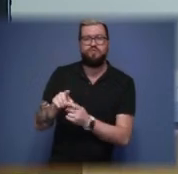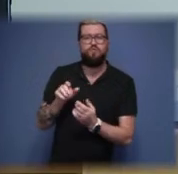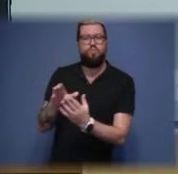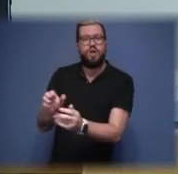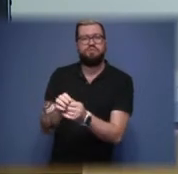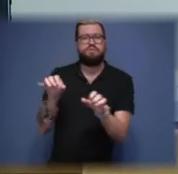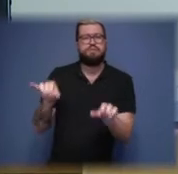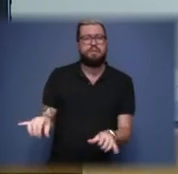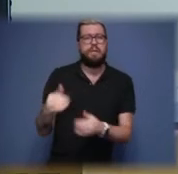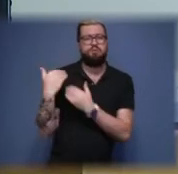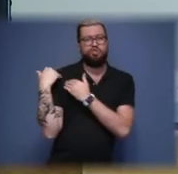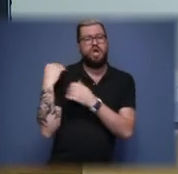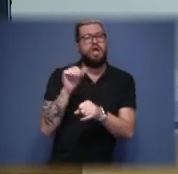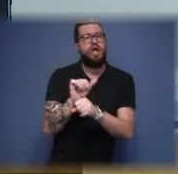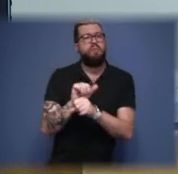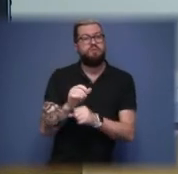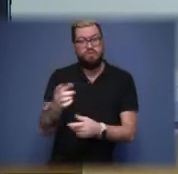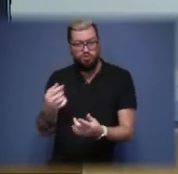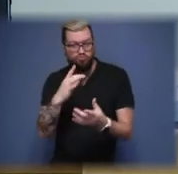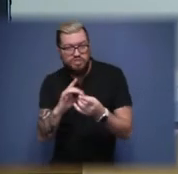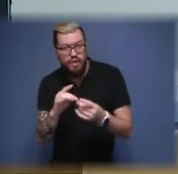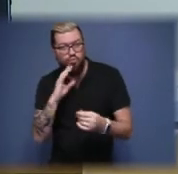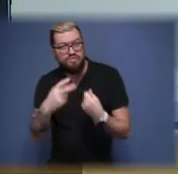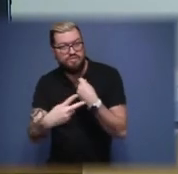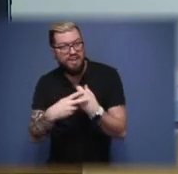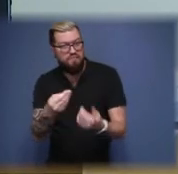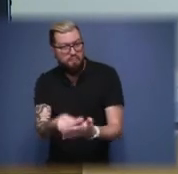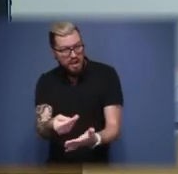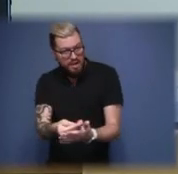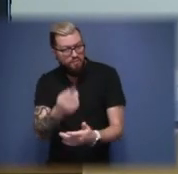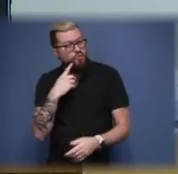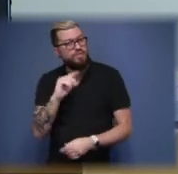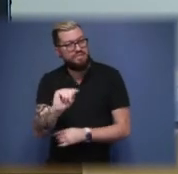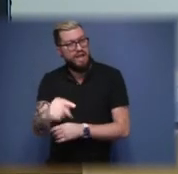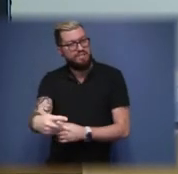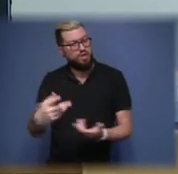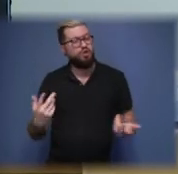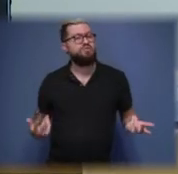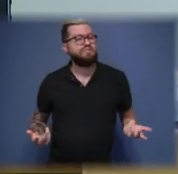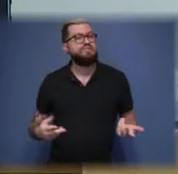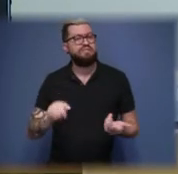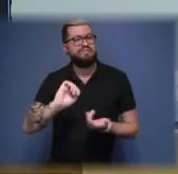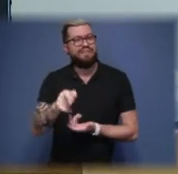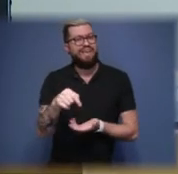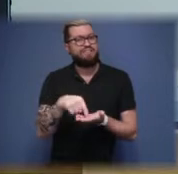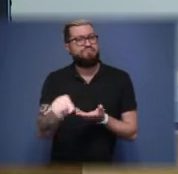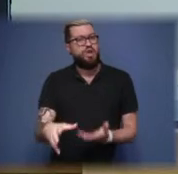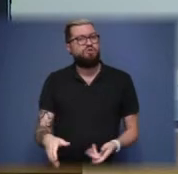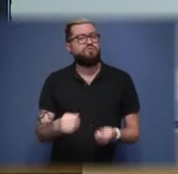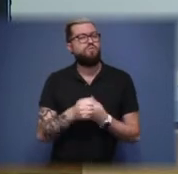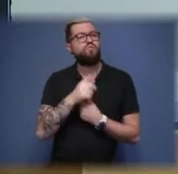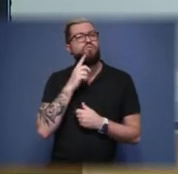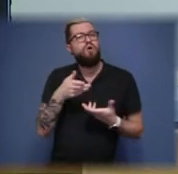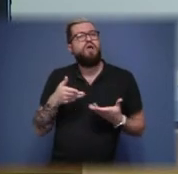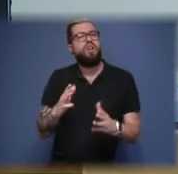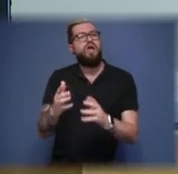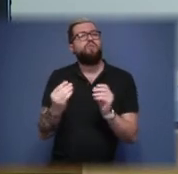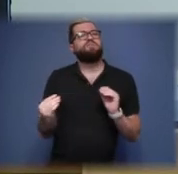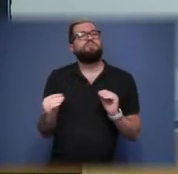job that is, as you said, is going to save people money, the taxpayers, and it's going to allow us to be